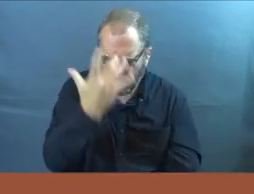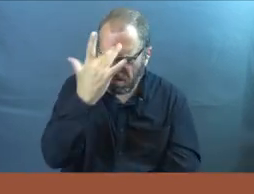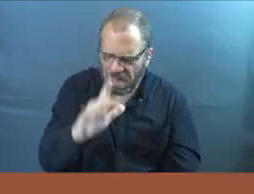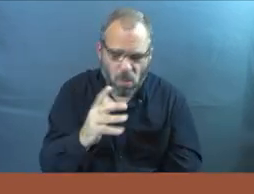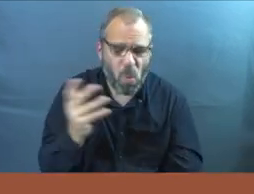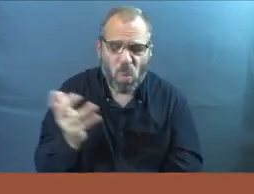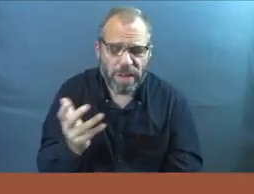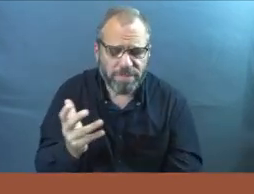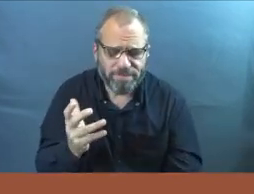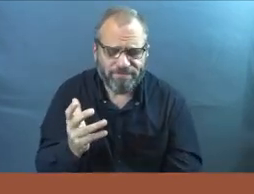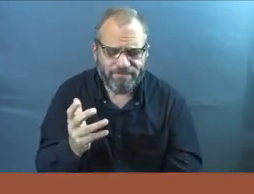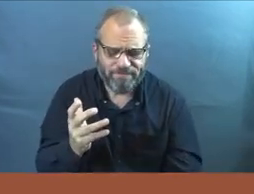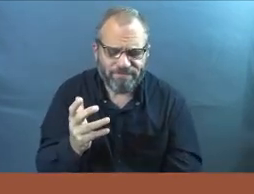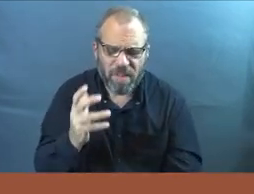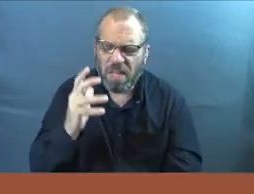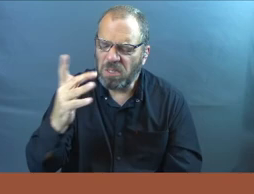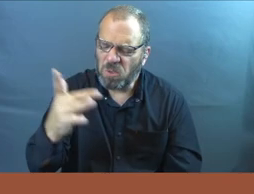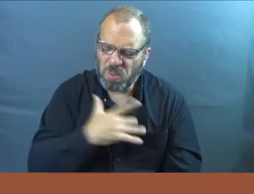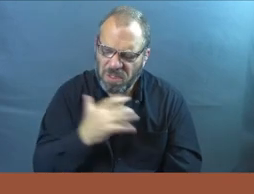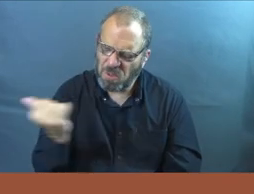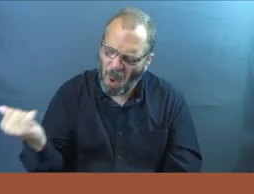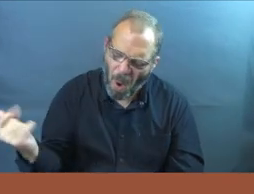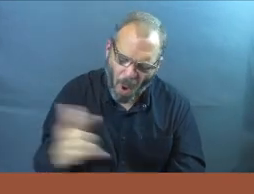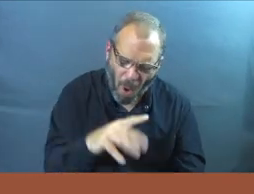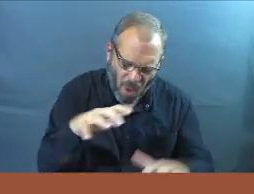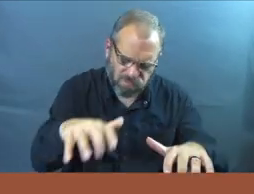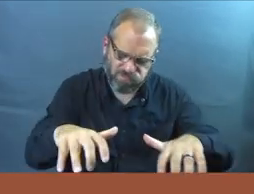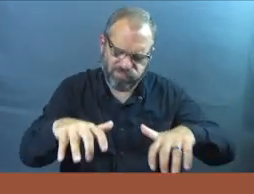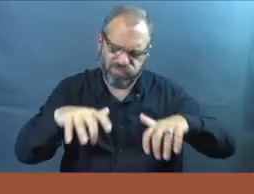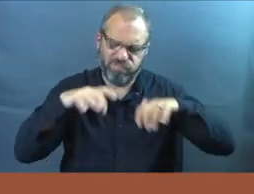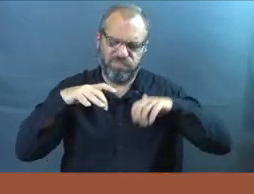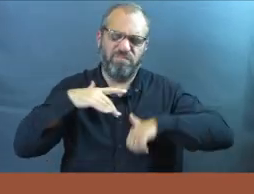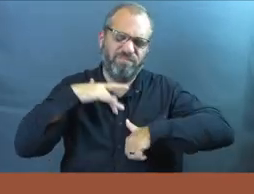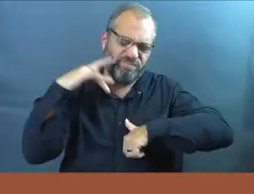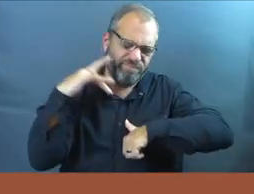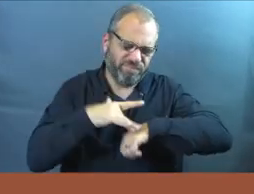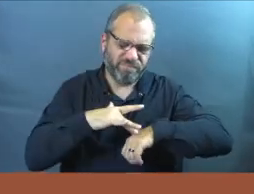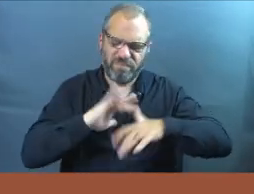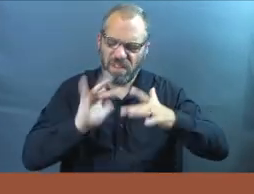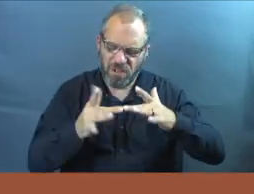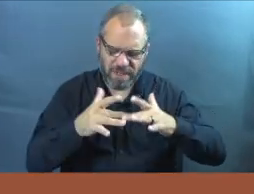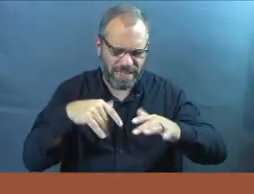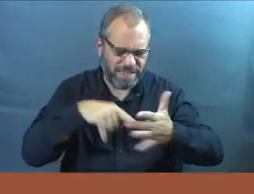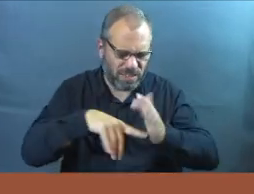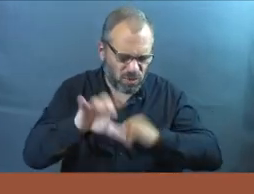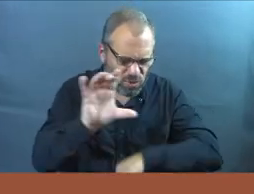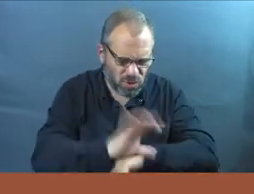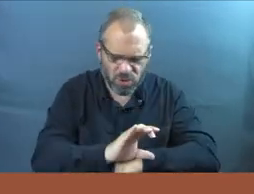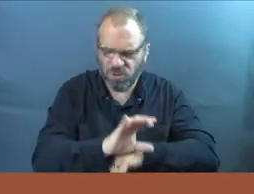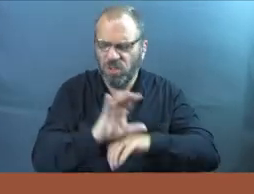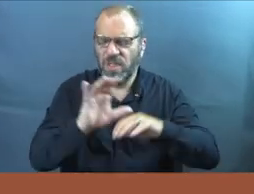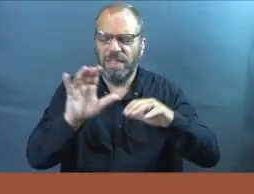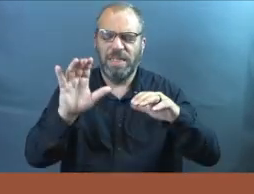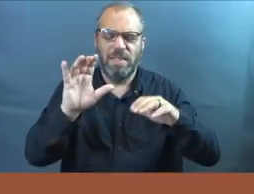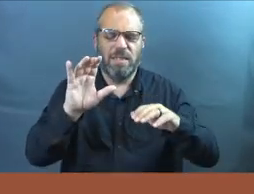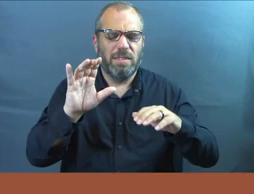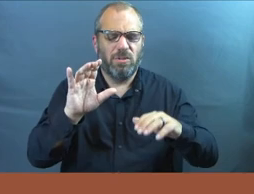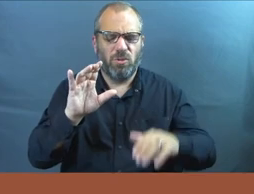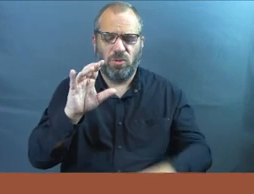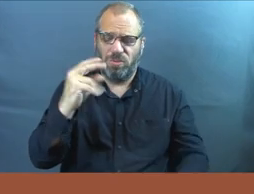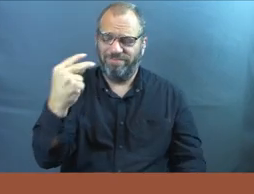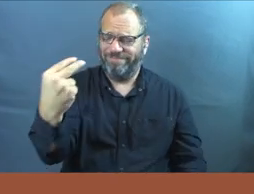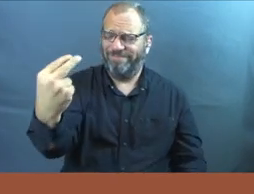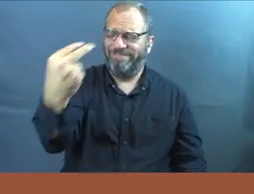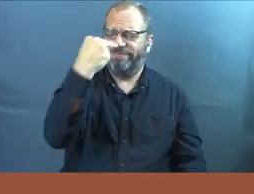to reach to every single person in this room today, every single person online. God, you have the ability, Lord, to see